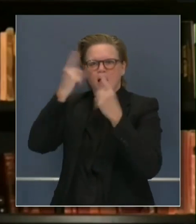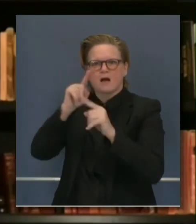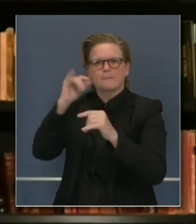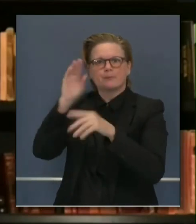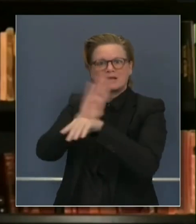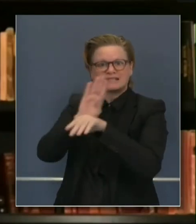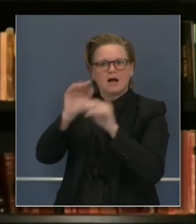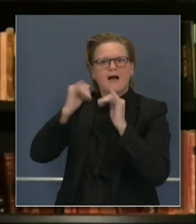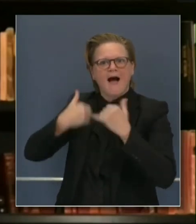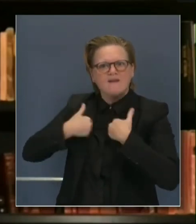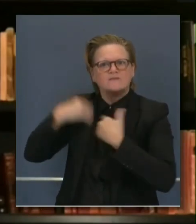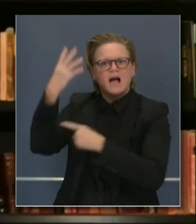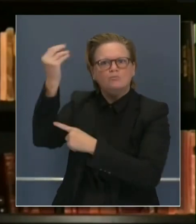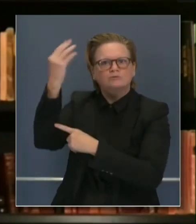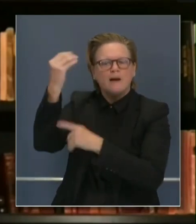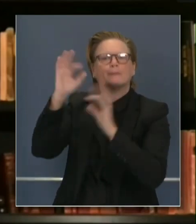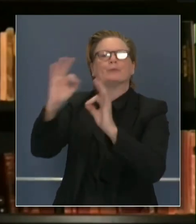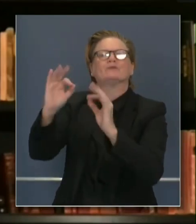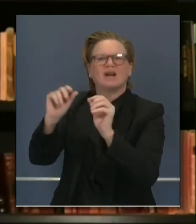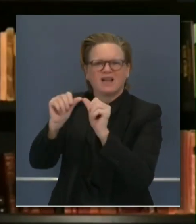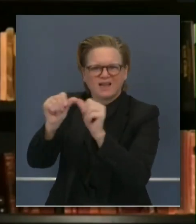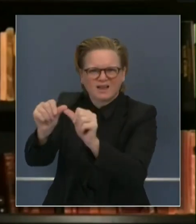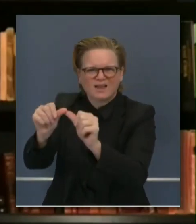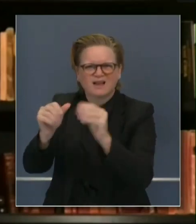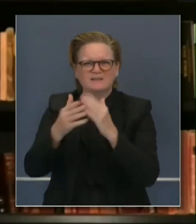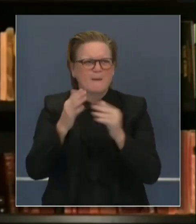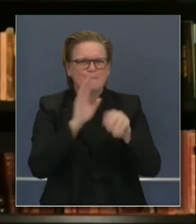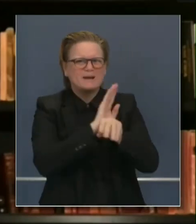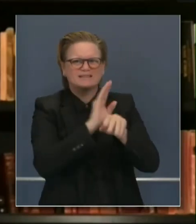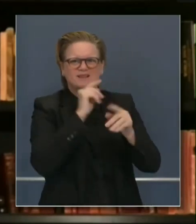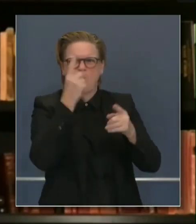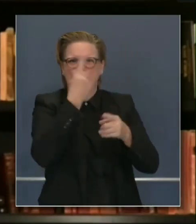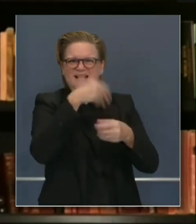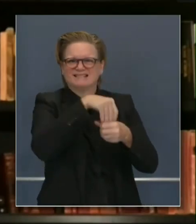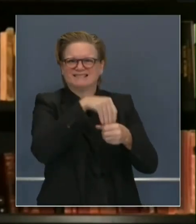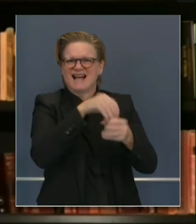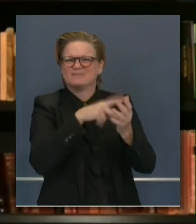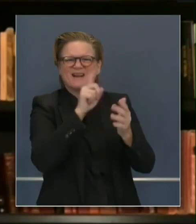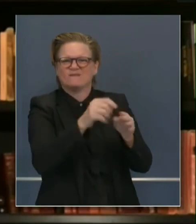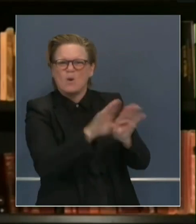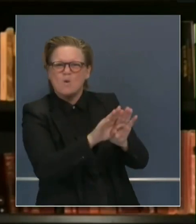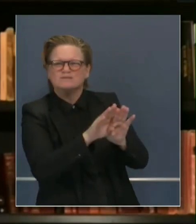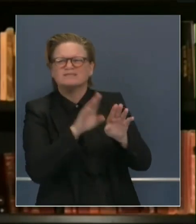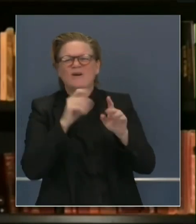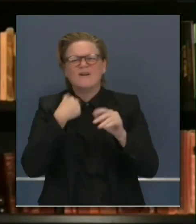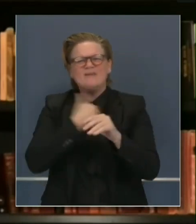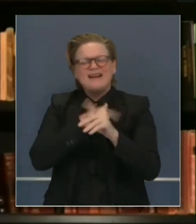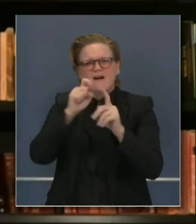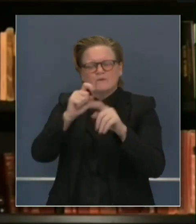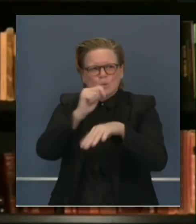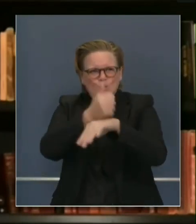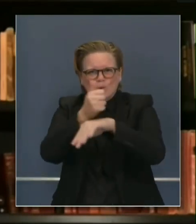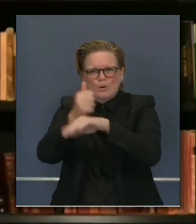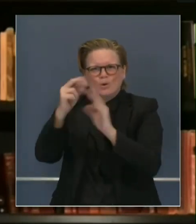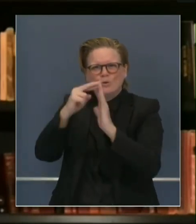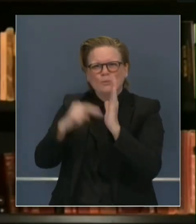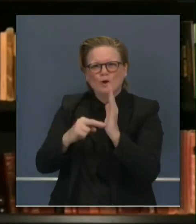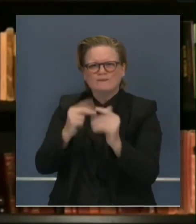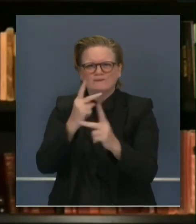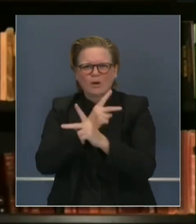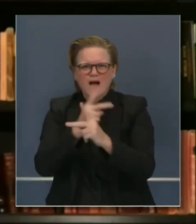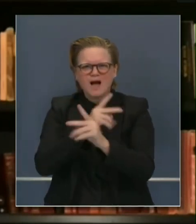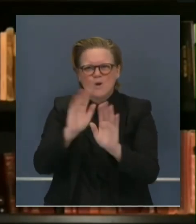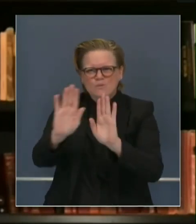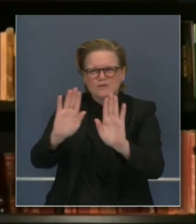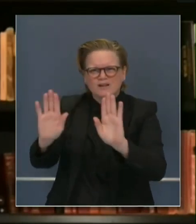value proposition, so to speak, that we are advancing in terms of these guidelines. It's also very consistent with what you'll